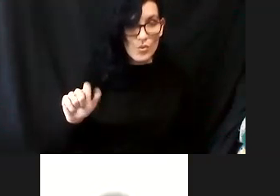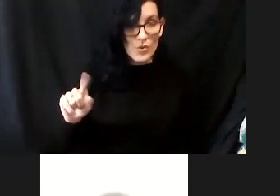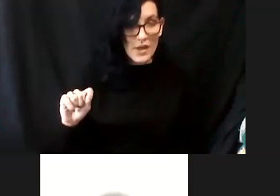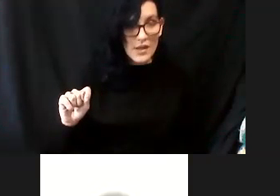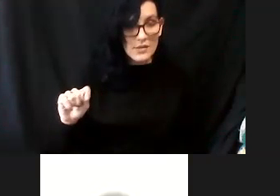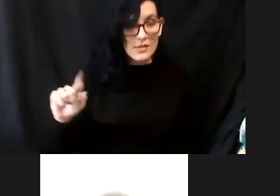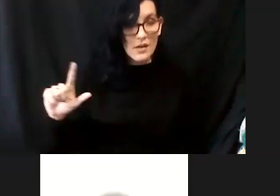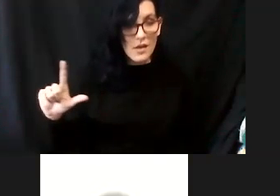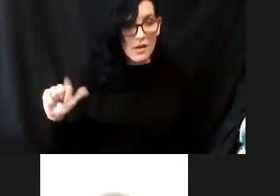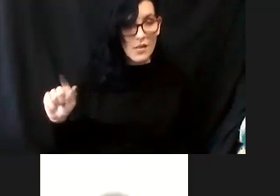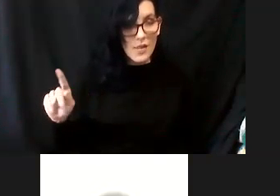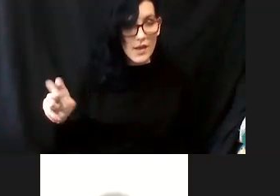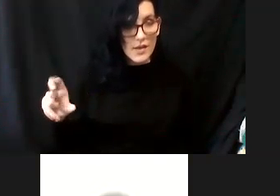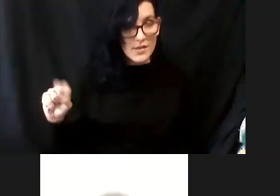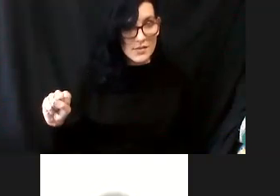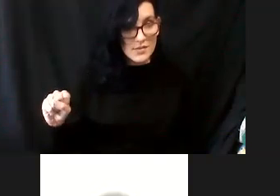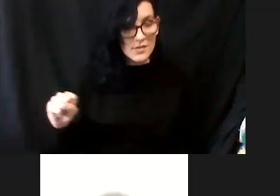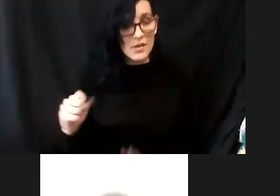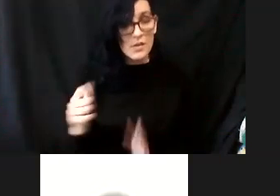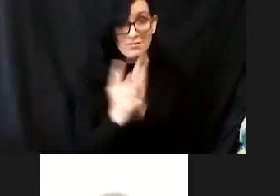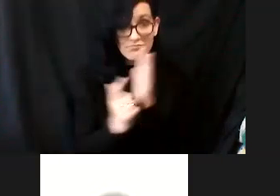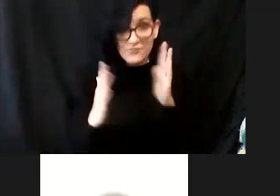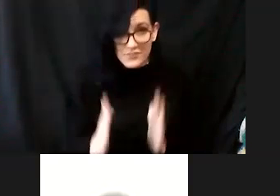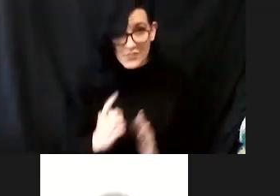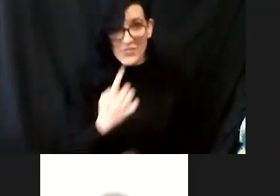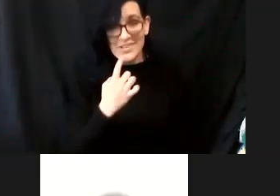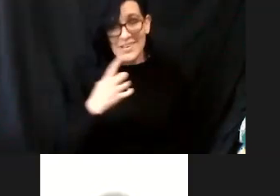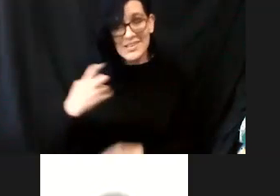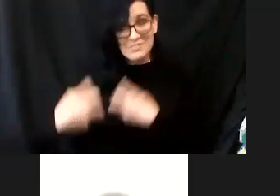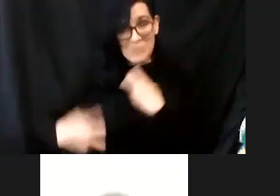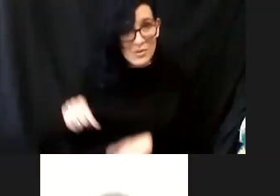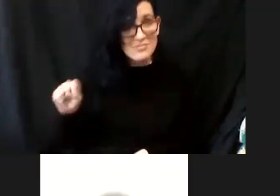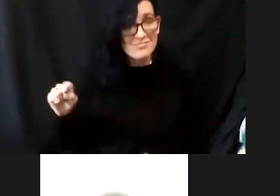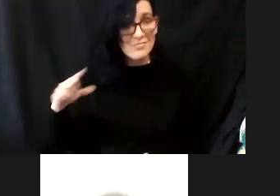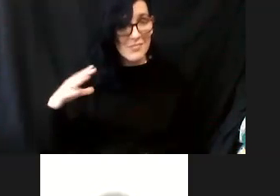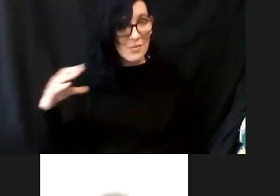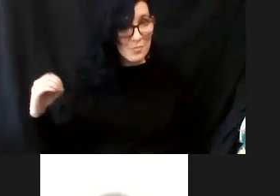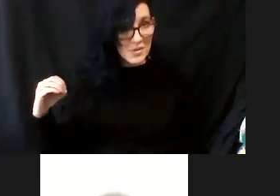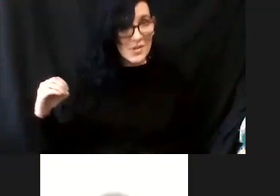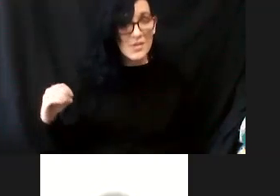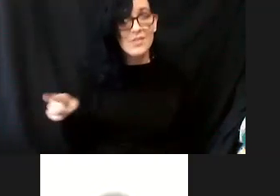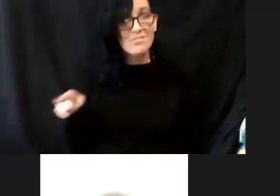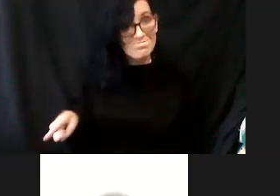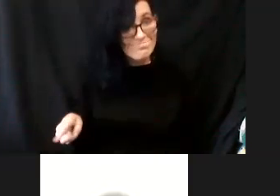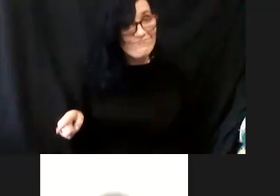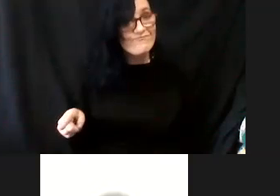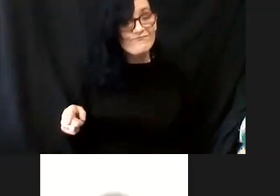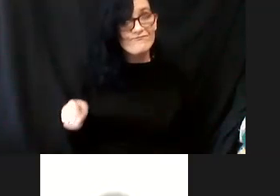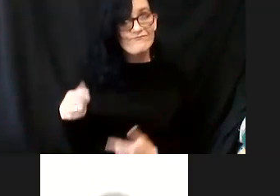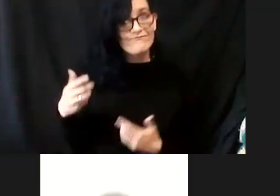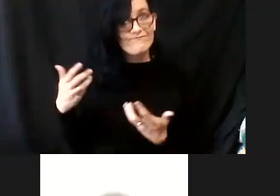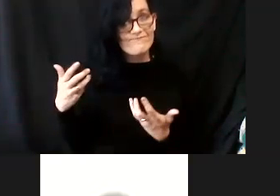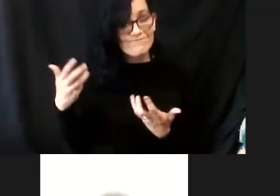attorneys around the country have been reporting some issues with Great Lakes, and that they have been reporting